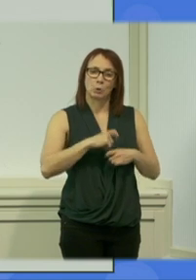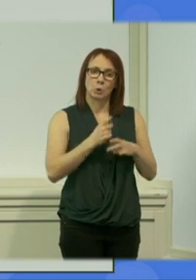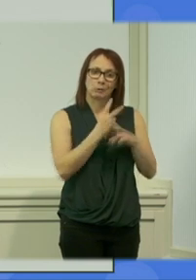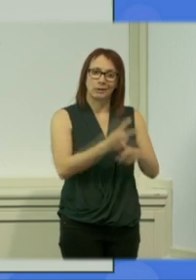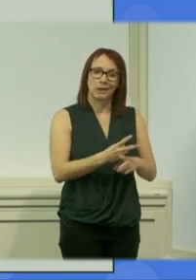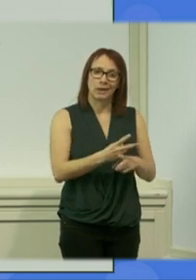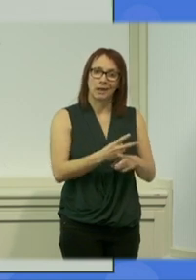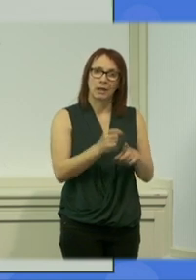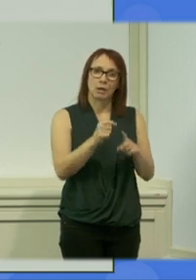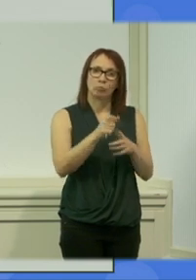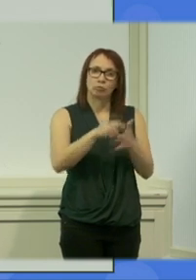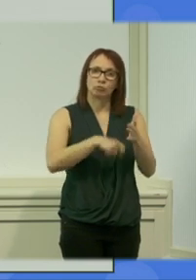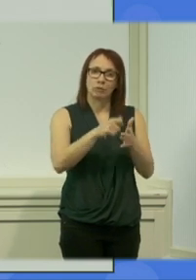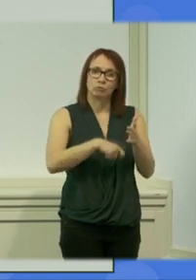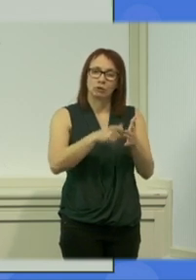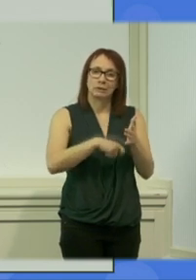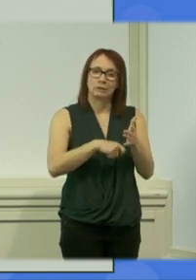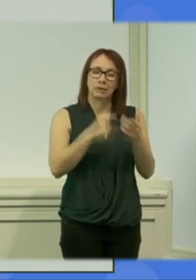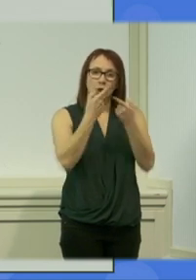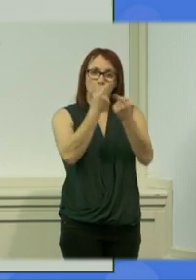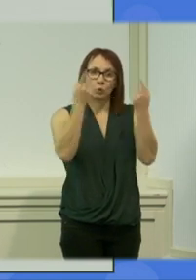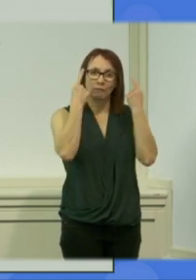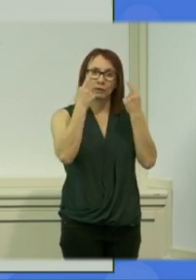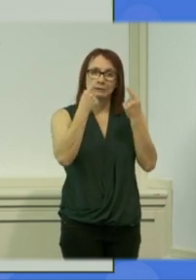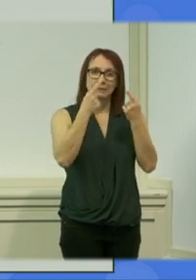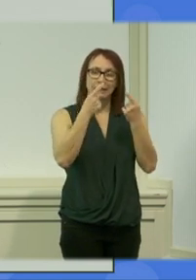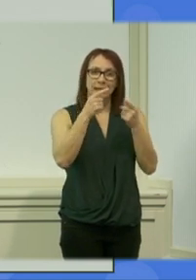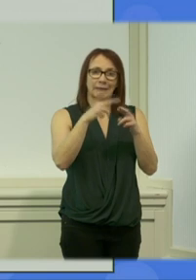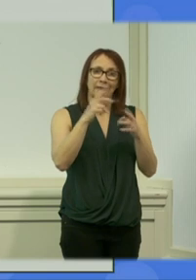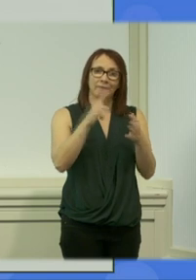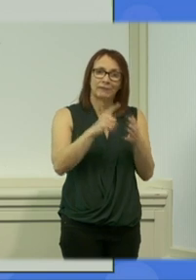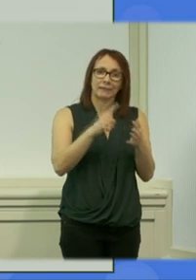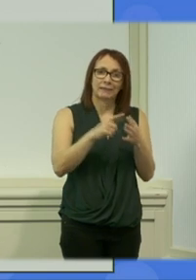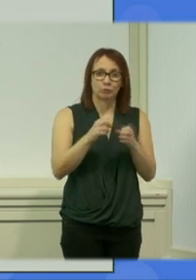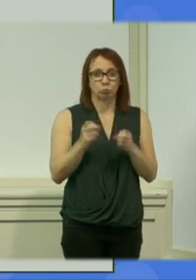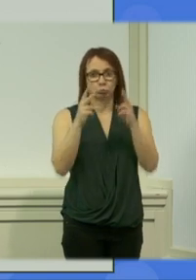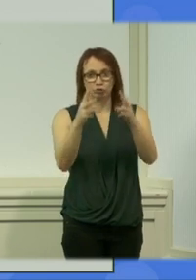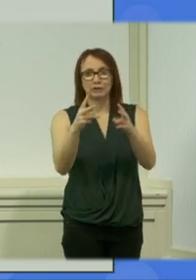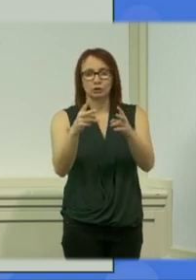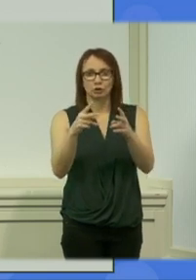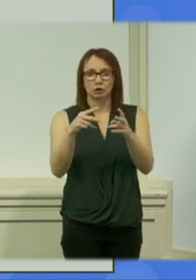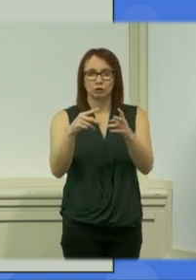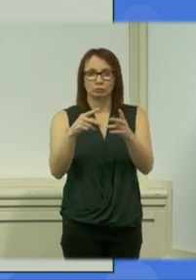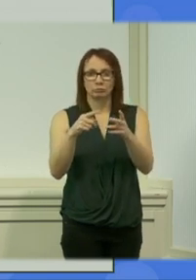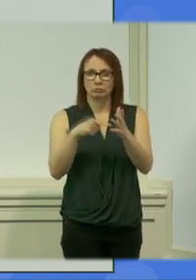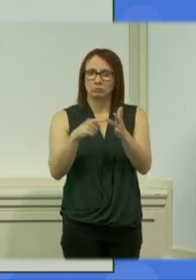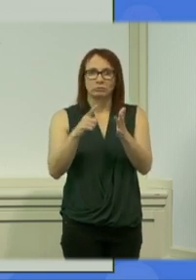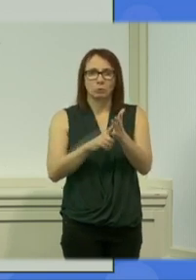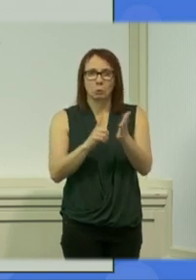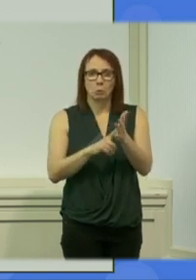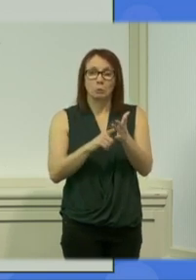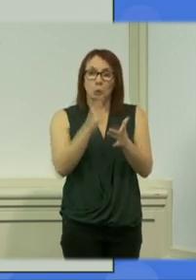prescriptions, university fees, bridge tolls and so on. So charges are an option instead of taxes.